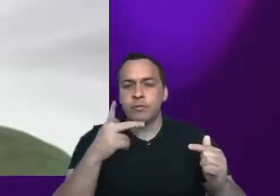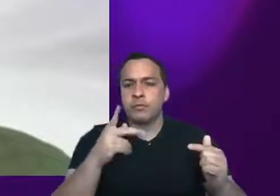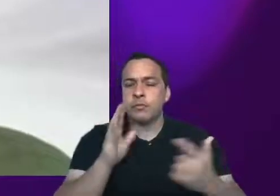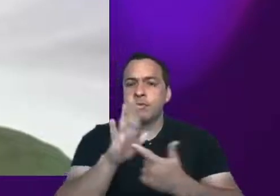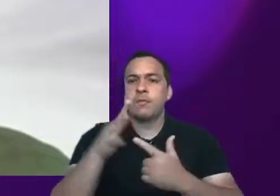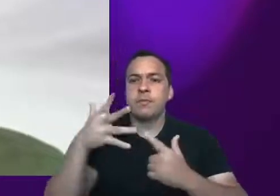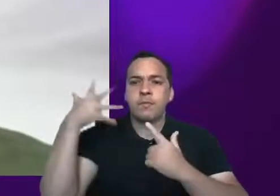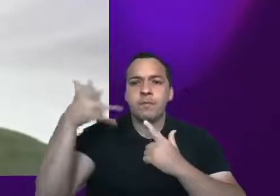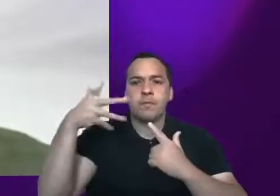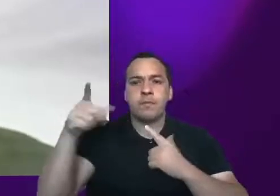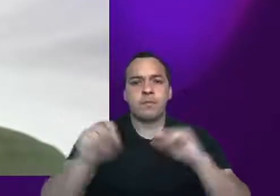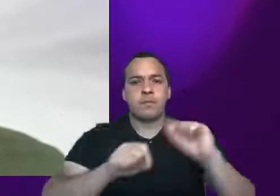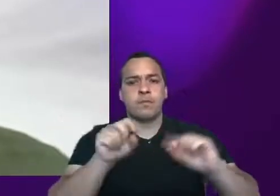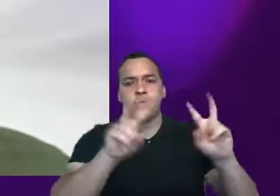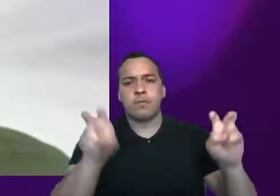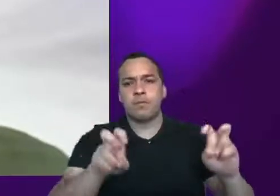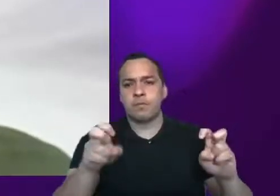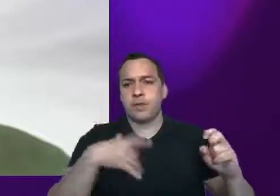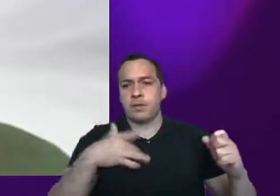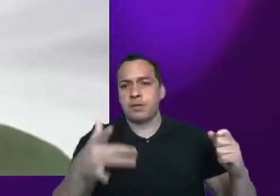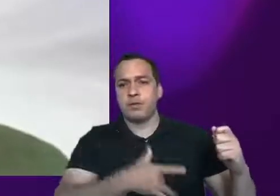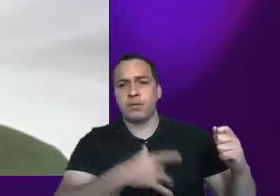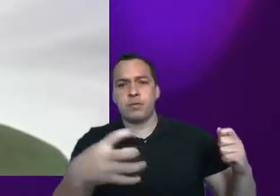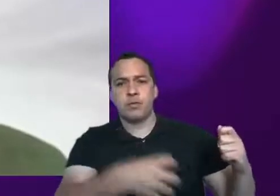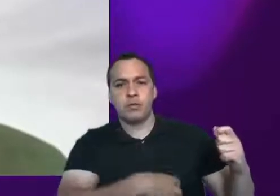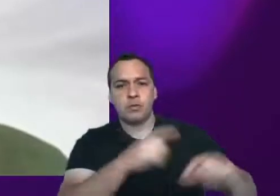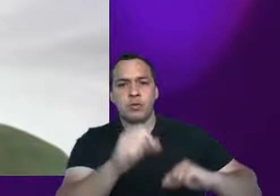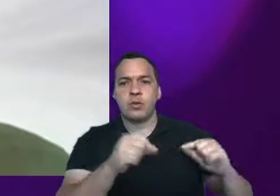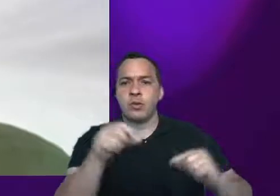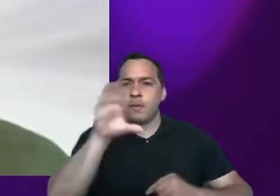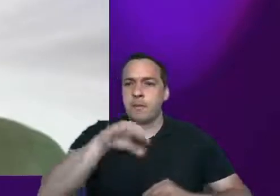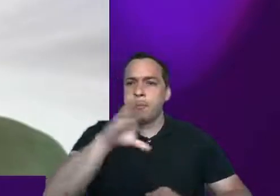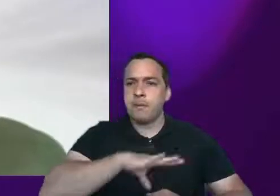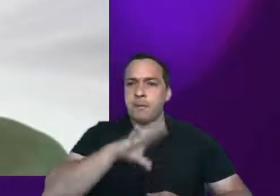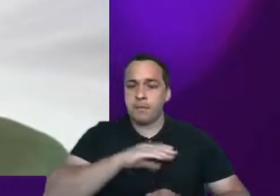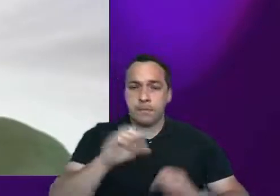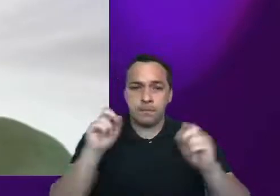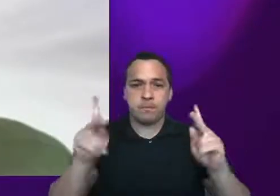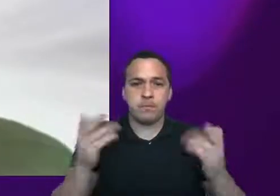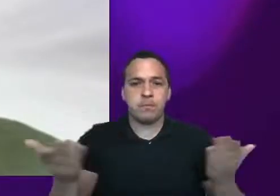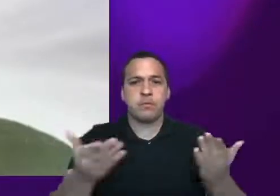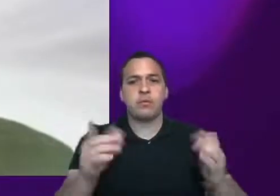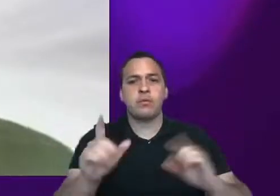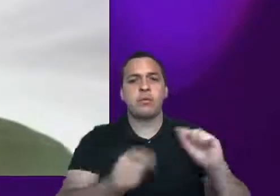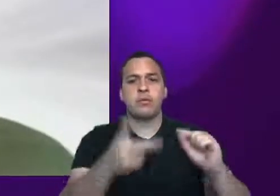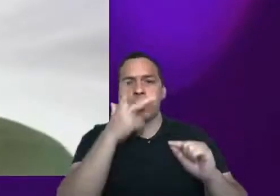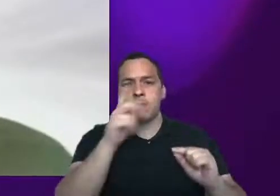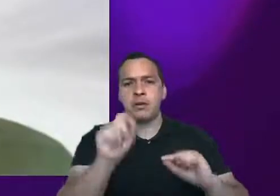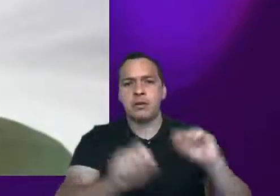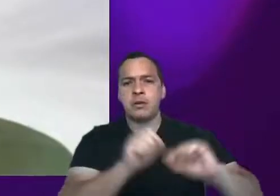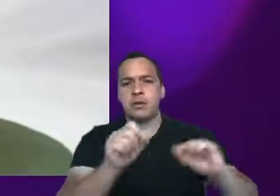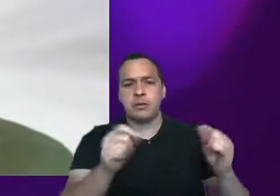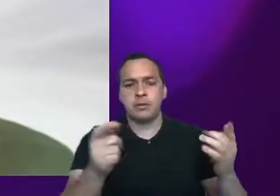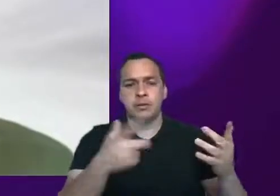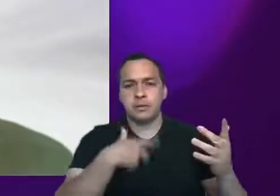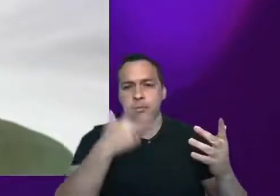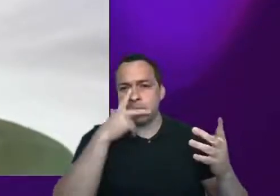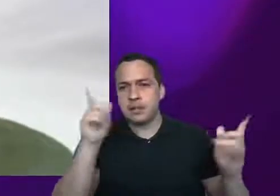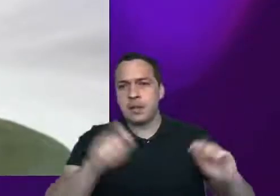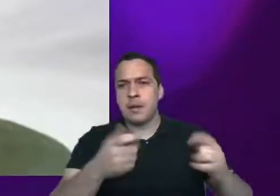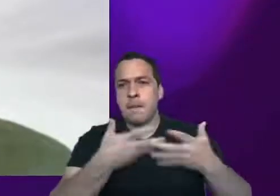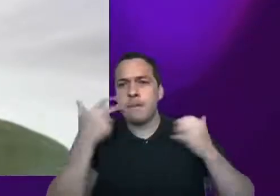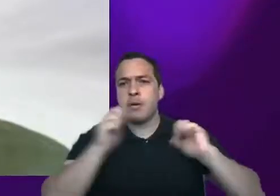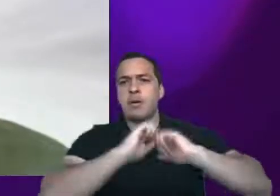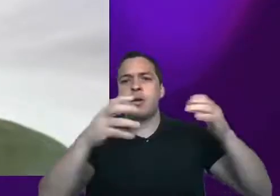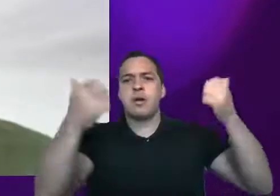the hepatocarcinoma in Brazil. I will do it in Portuguese because I think that I can do that